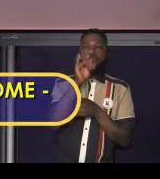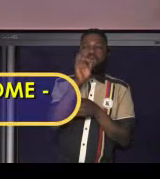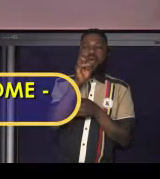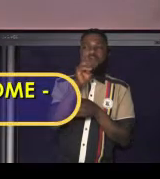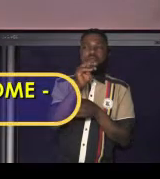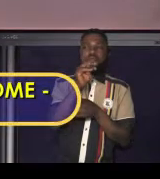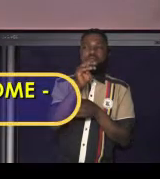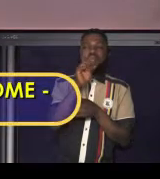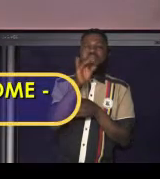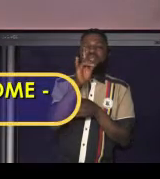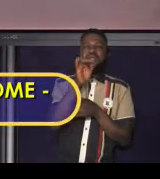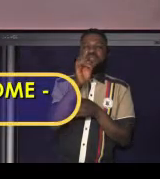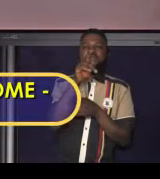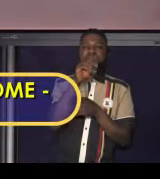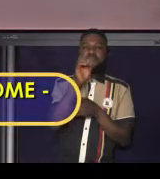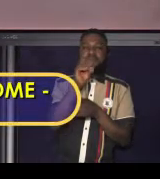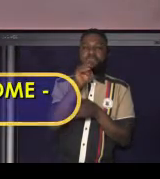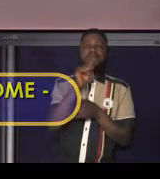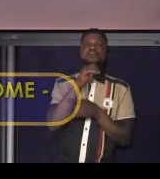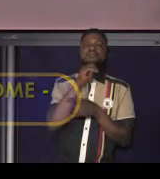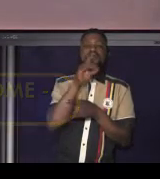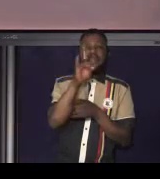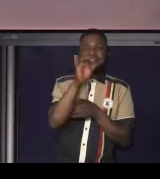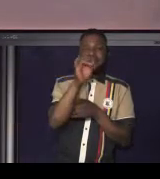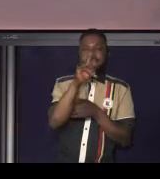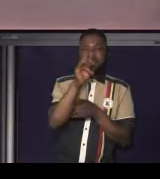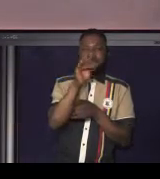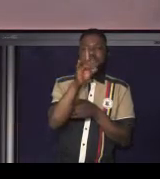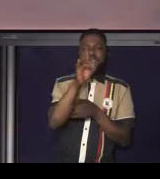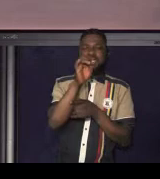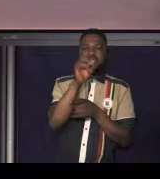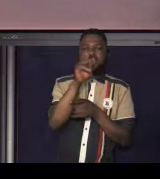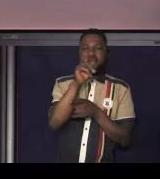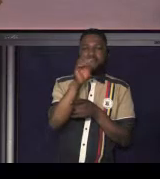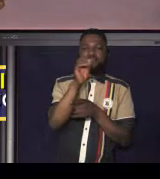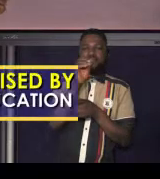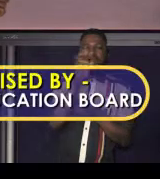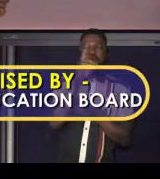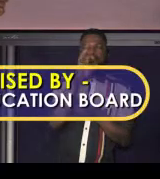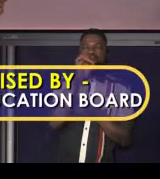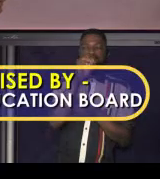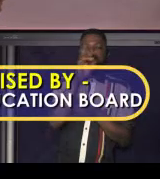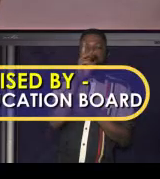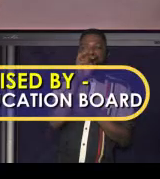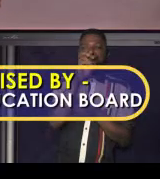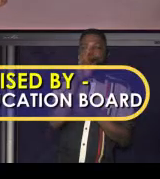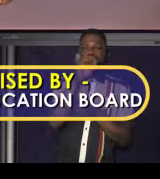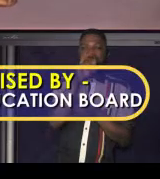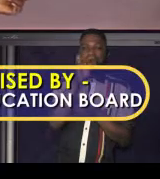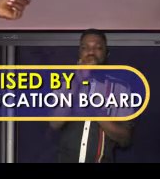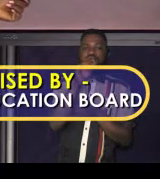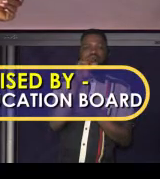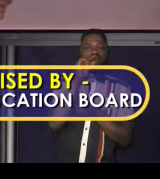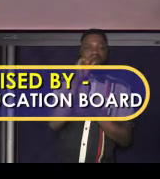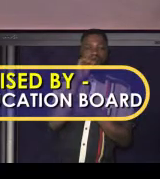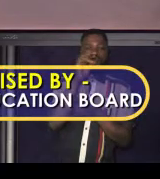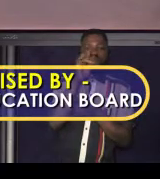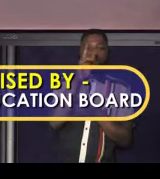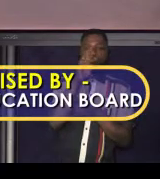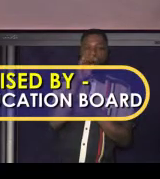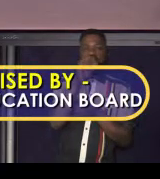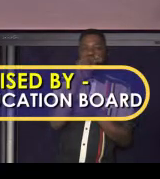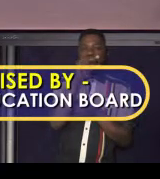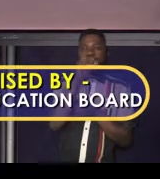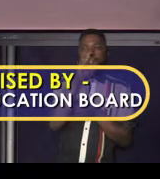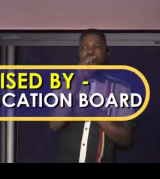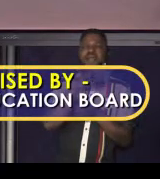often, depot, not depot, depot, wrestle, whistle,